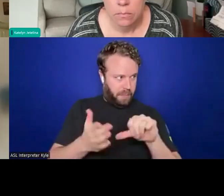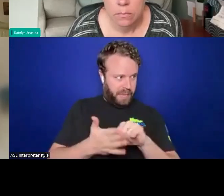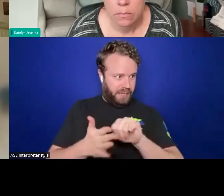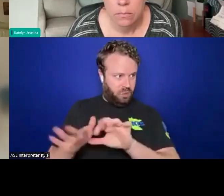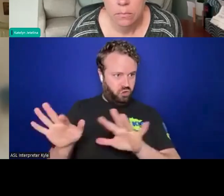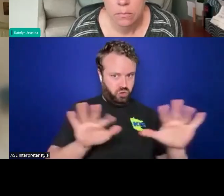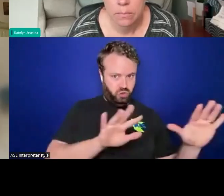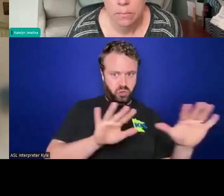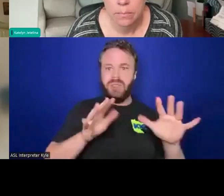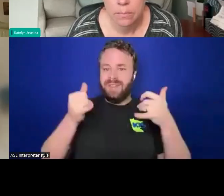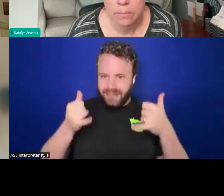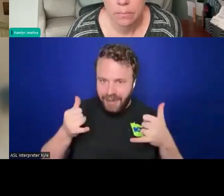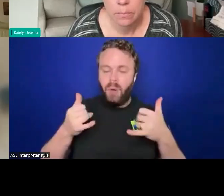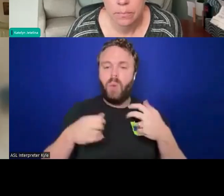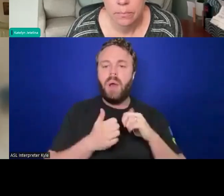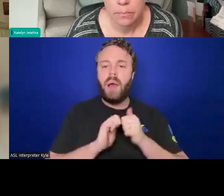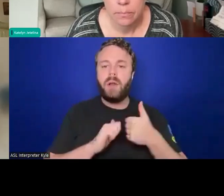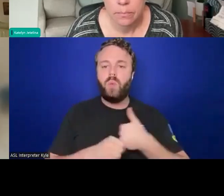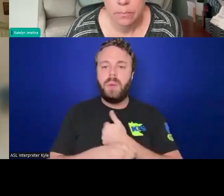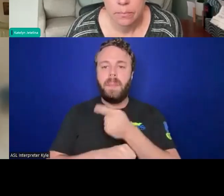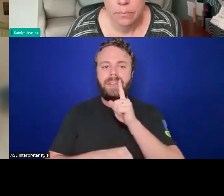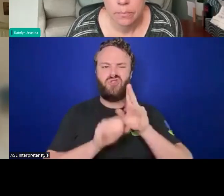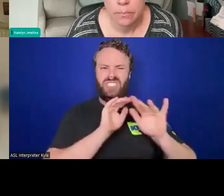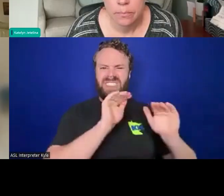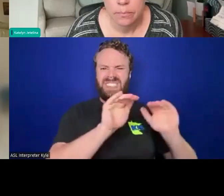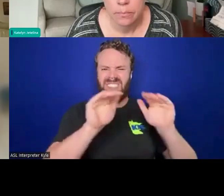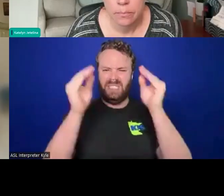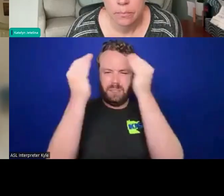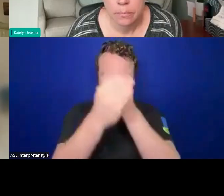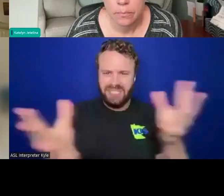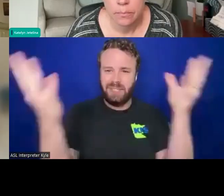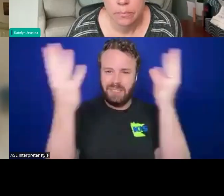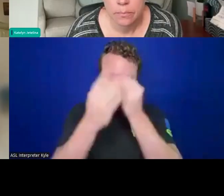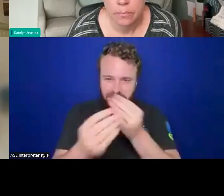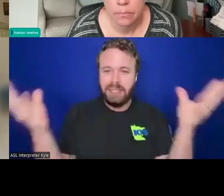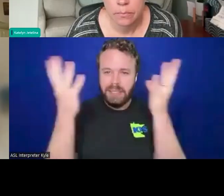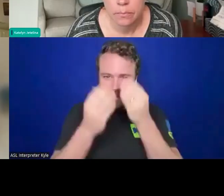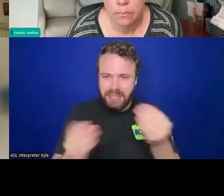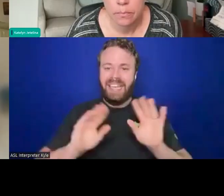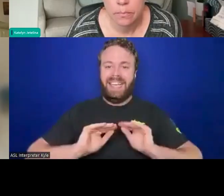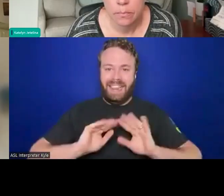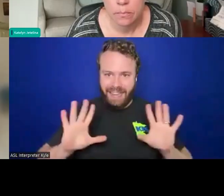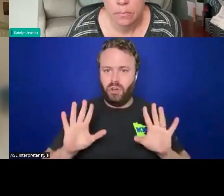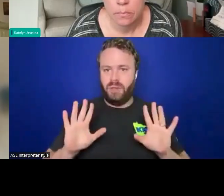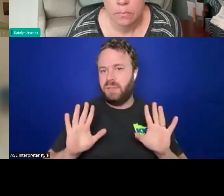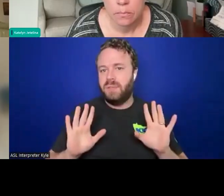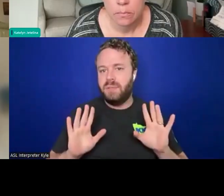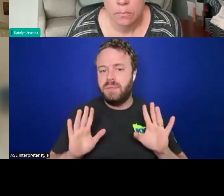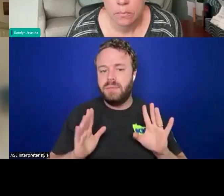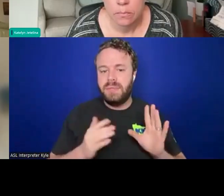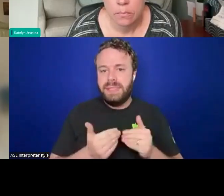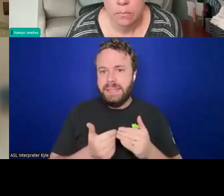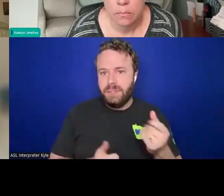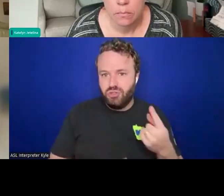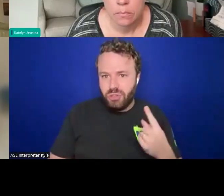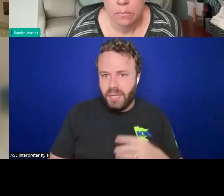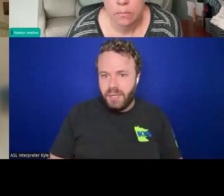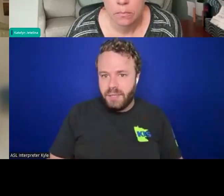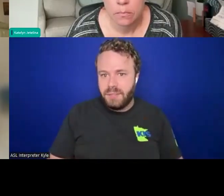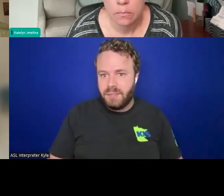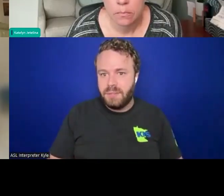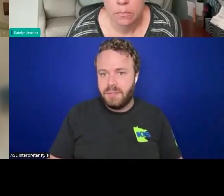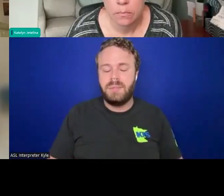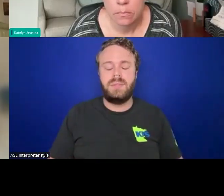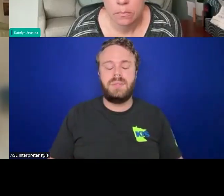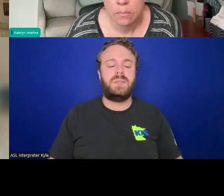the messages are being absorbed by and understood by the people that we're communicating with and to the patients and consumers that we're